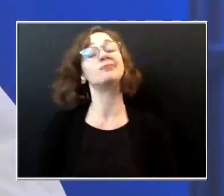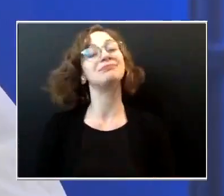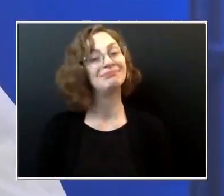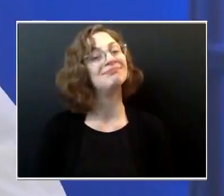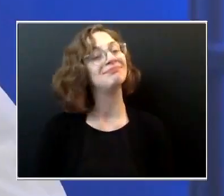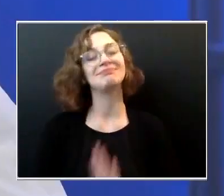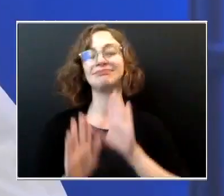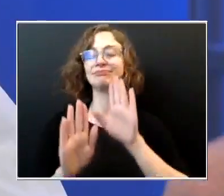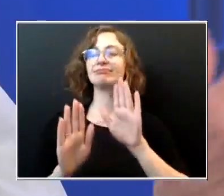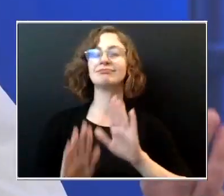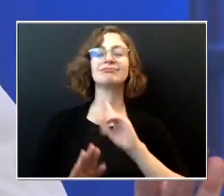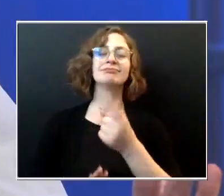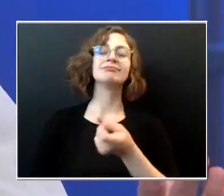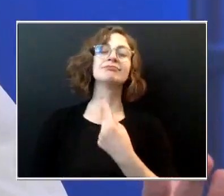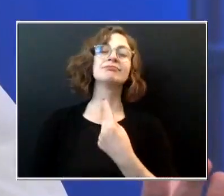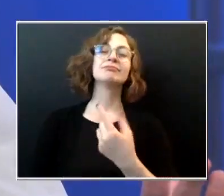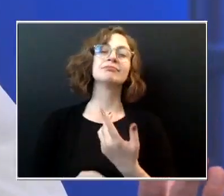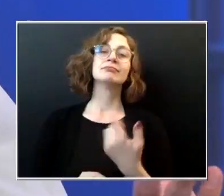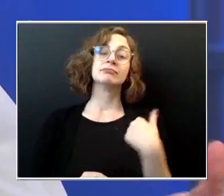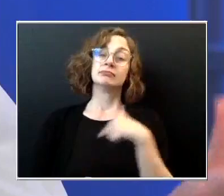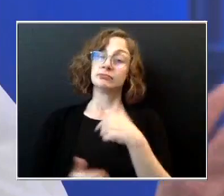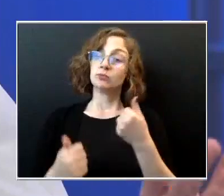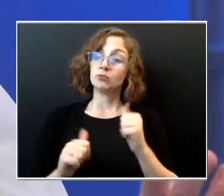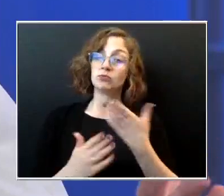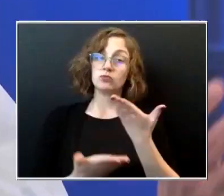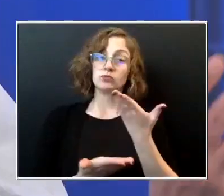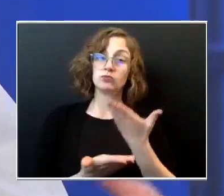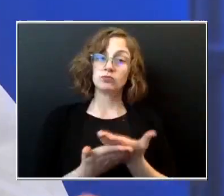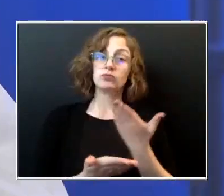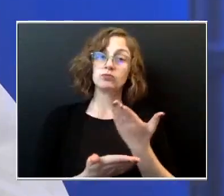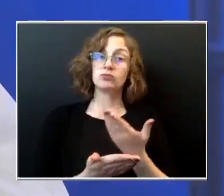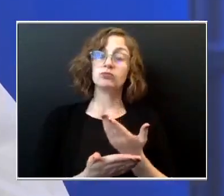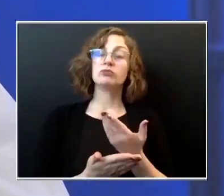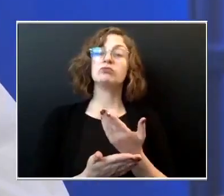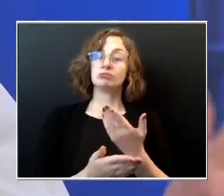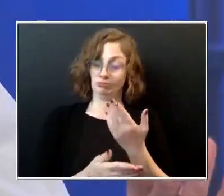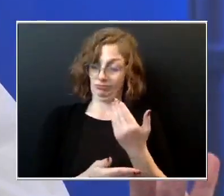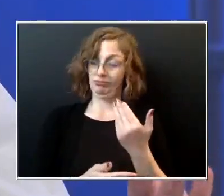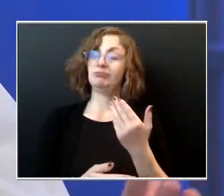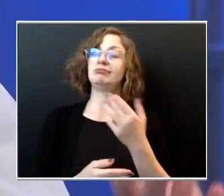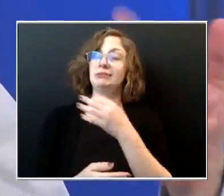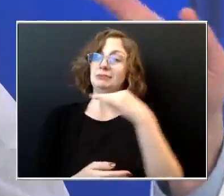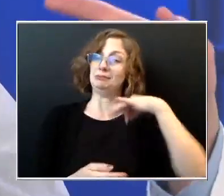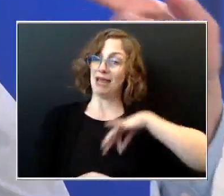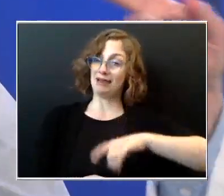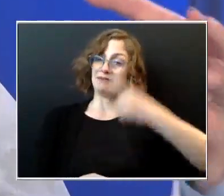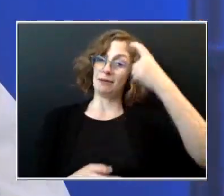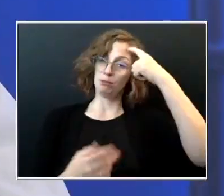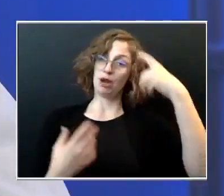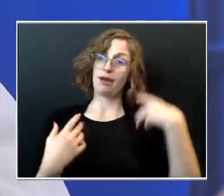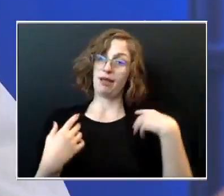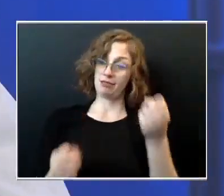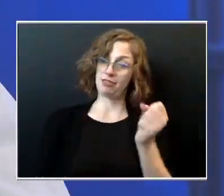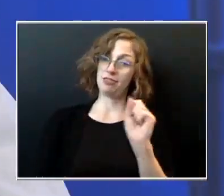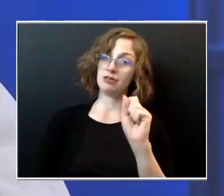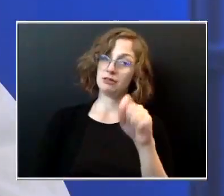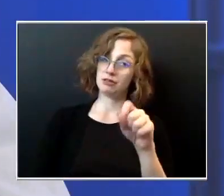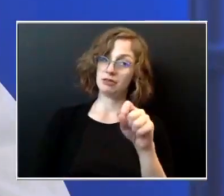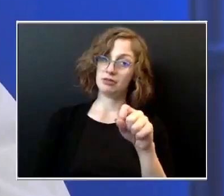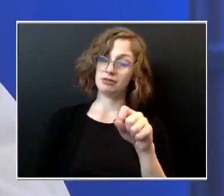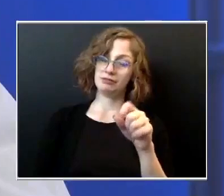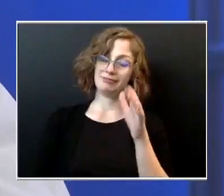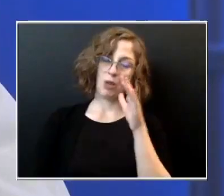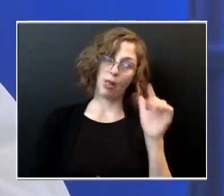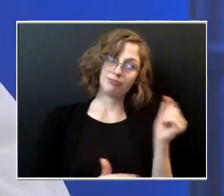would say, what we're trying to prove, it does have benefits on brain health, and I think we know, and I'll turn it back to these guys, that it